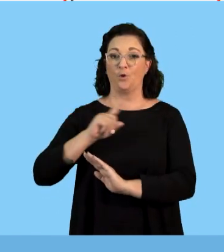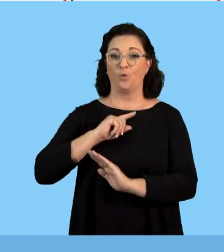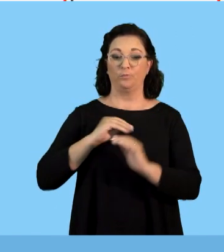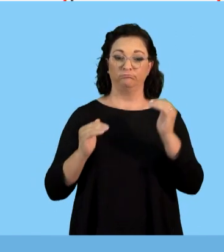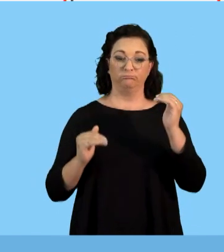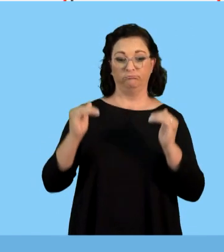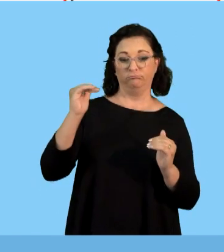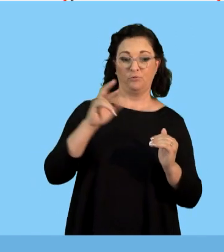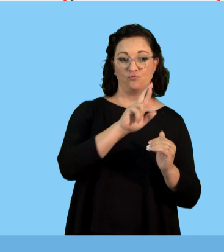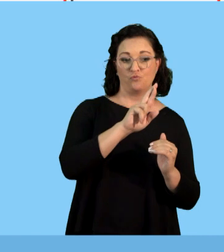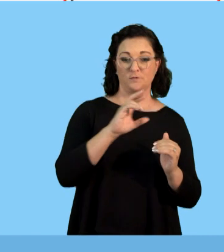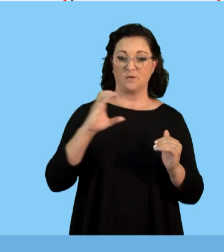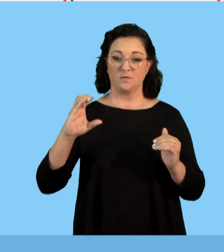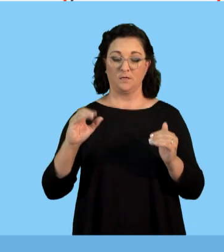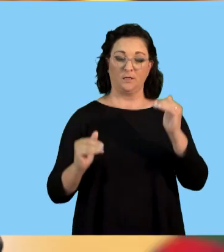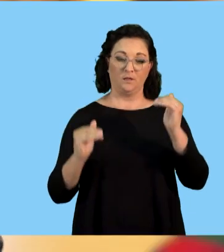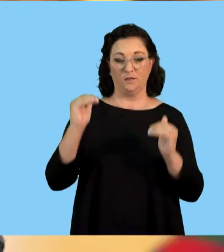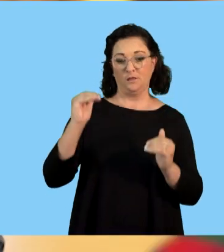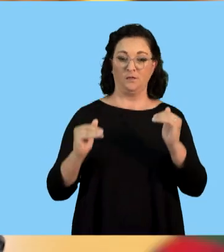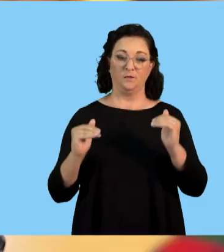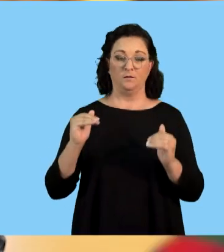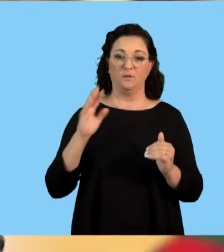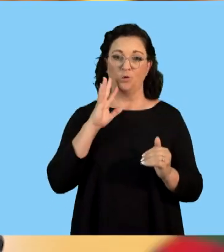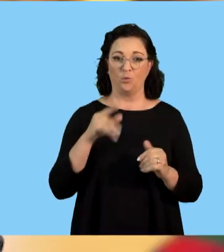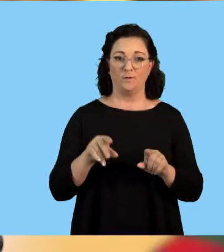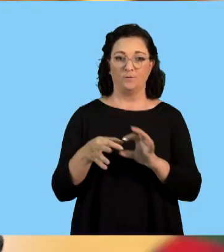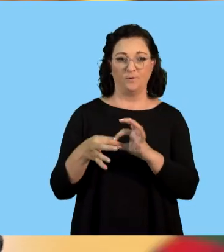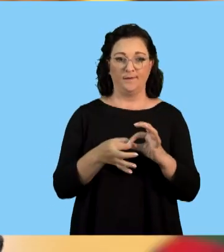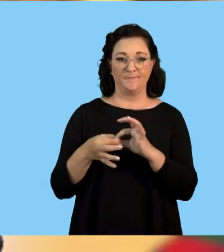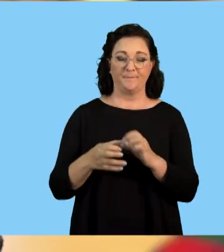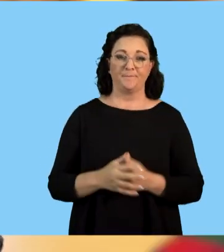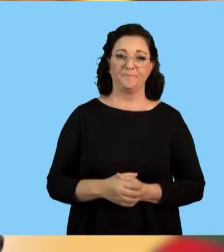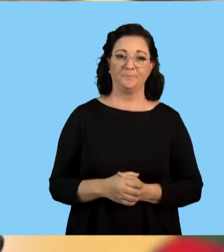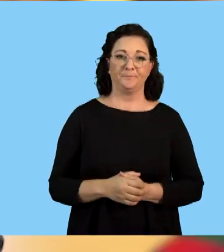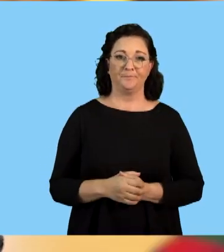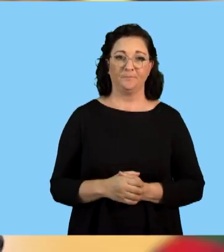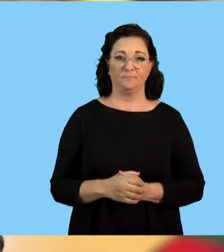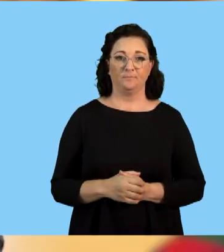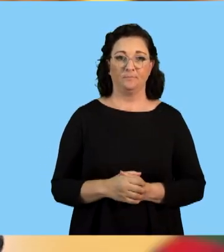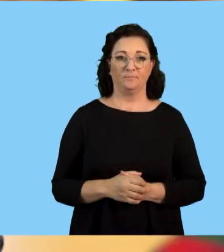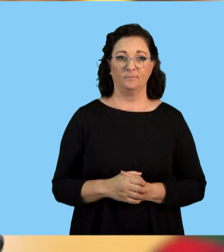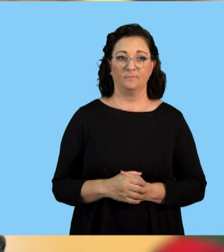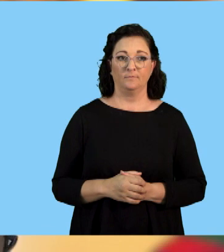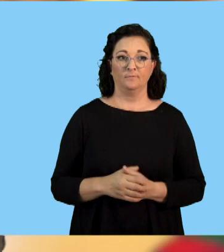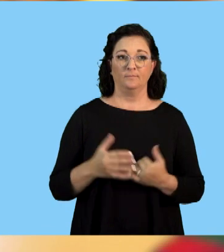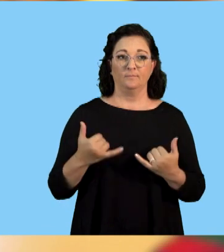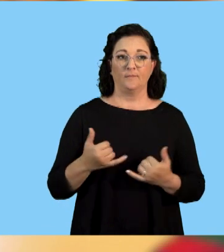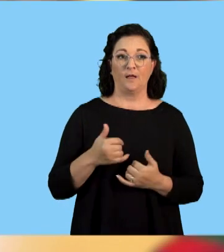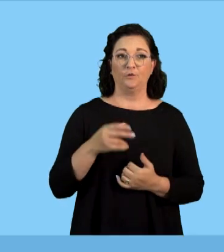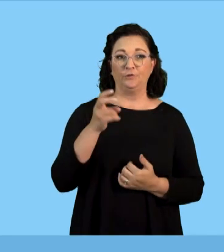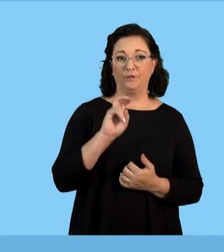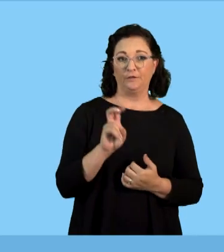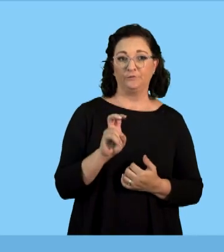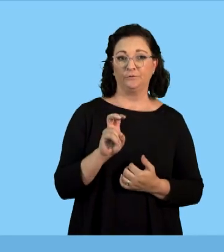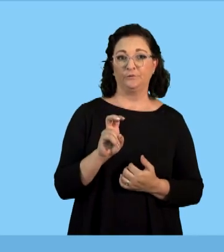increasing because of the relationship between the resistance and the current. So,